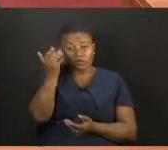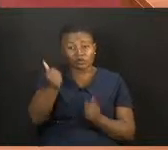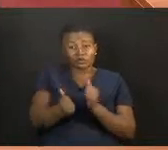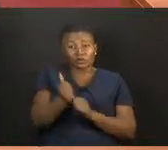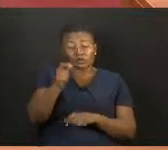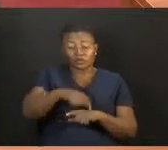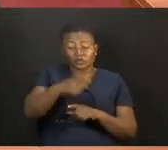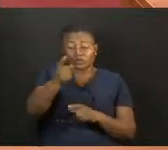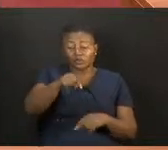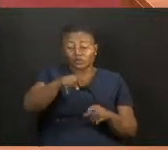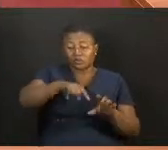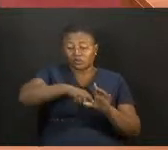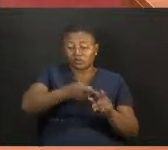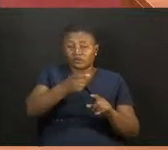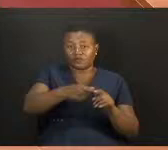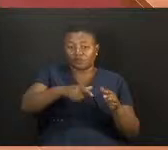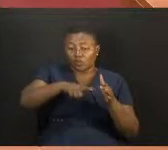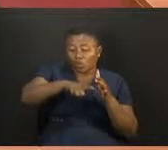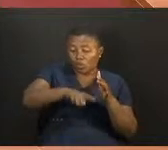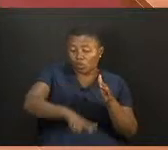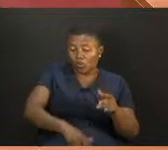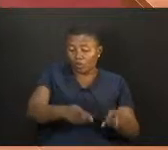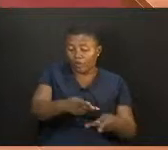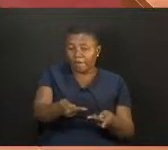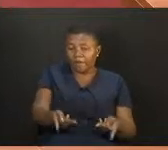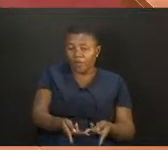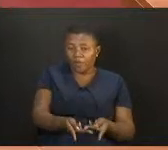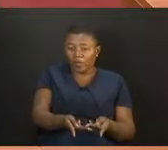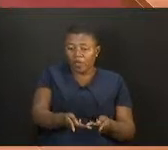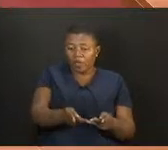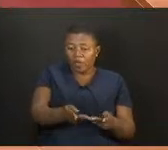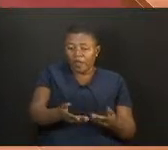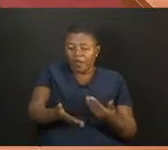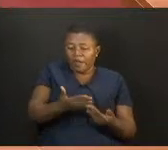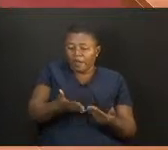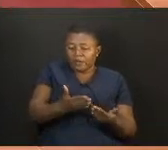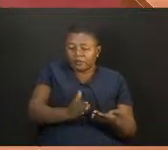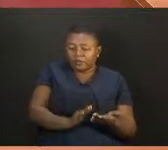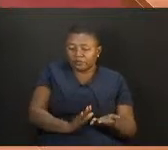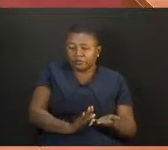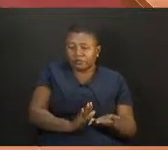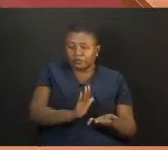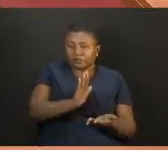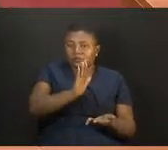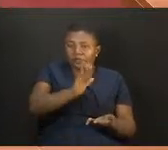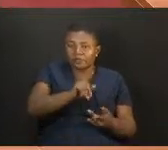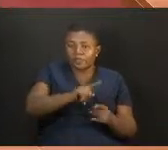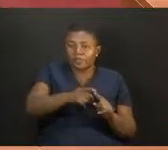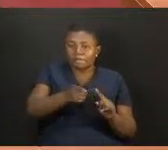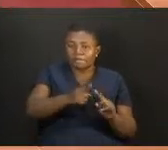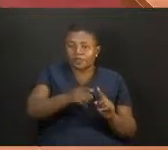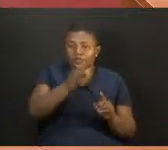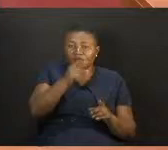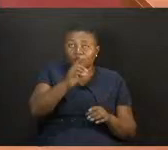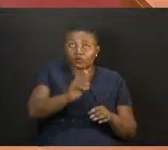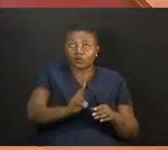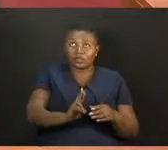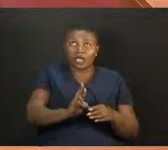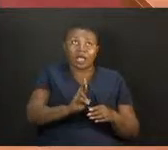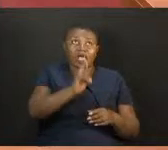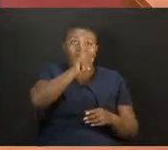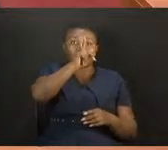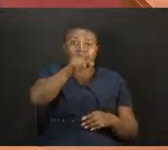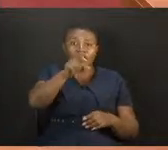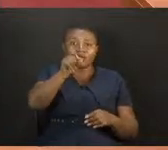lower level, it's much easier to move up. But when you get to a higher level, you will need to put in more in order to bring